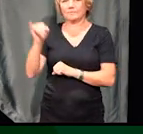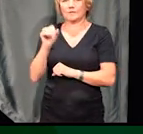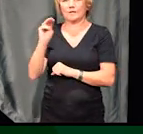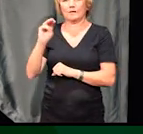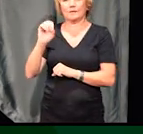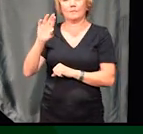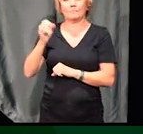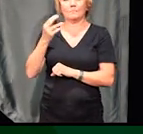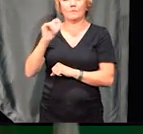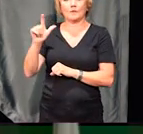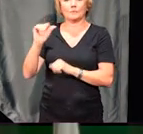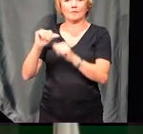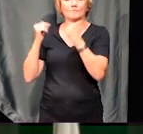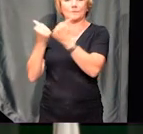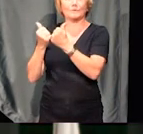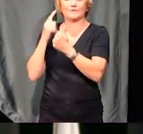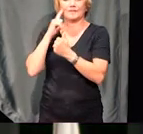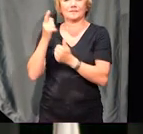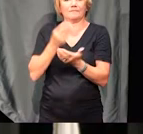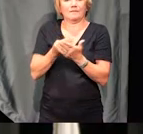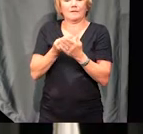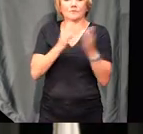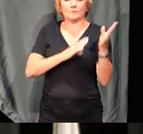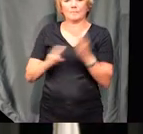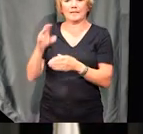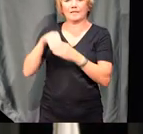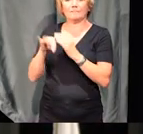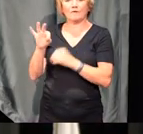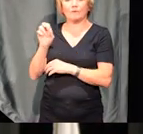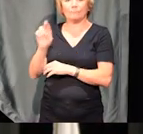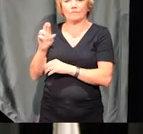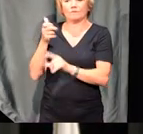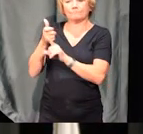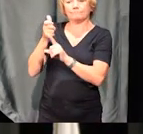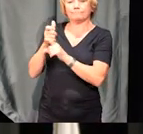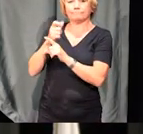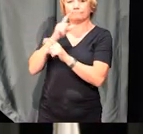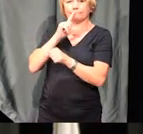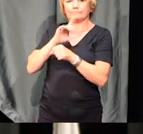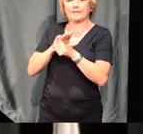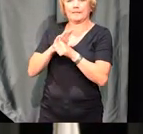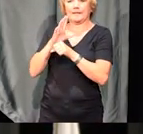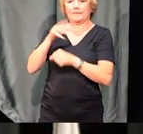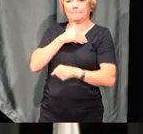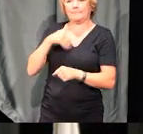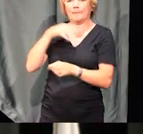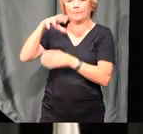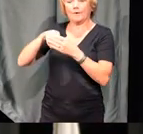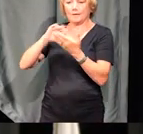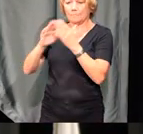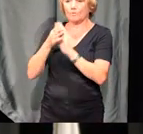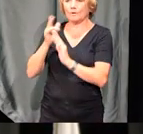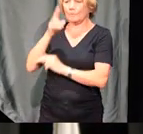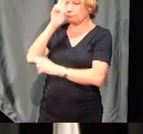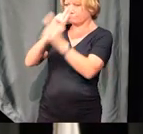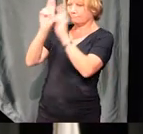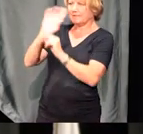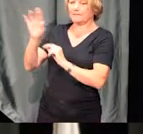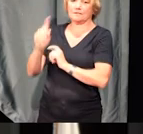Associates, a financial planning firm in Fall River, and is a dedicated member of the community whose contributions are highly